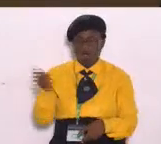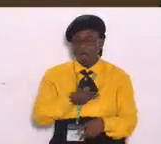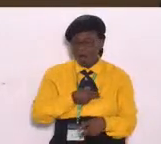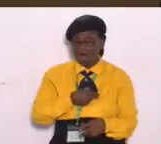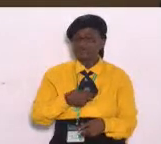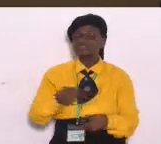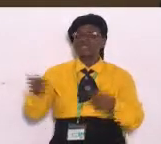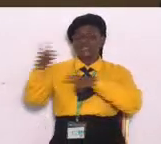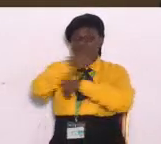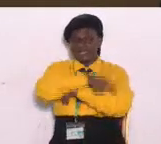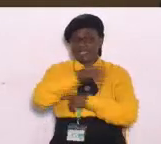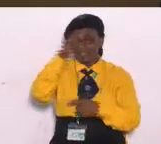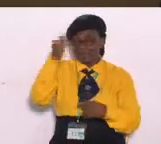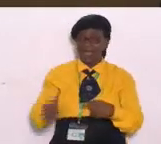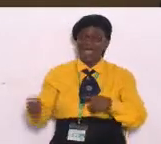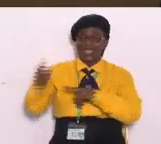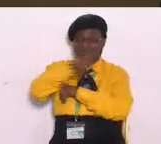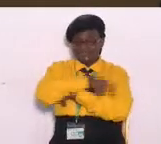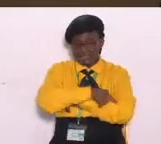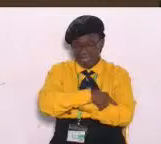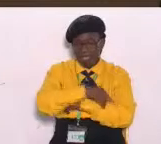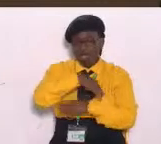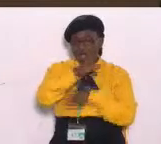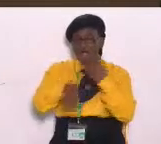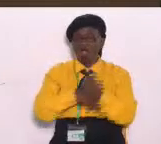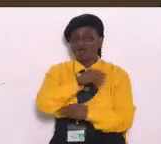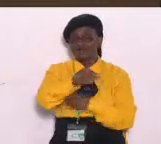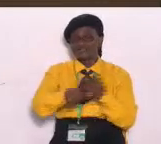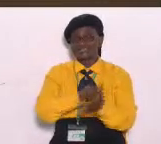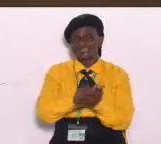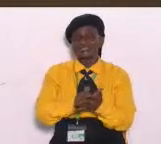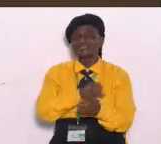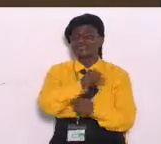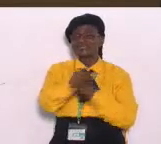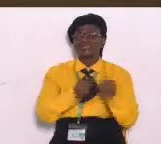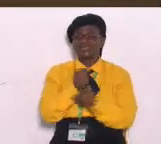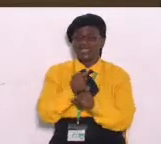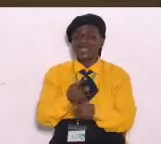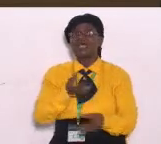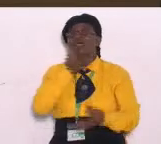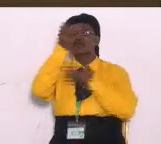years. Cry unto him. Thank him for the mercy.